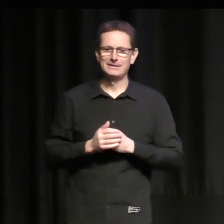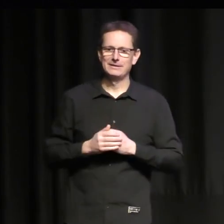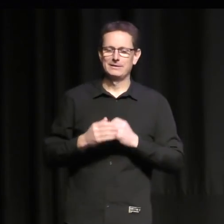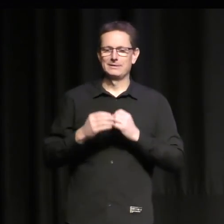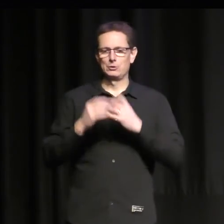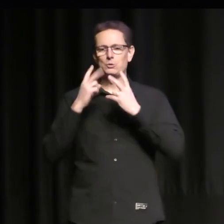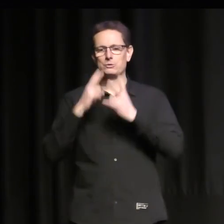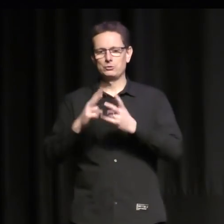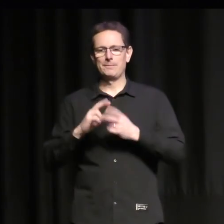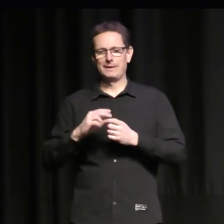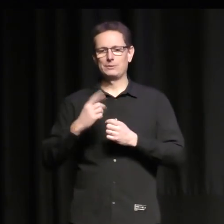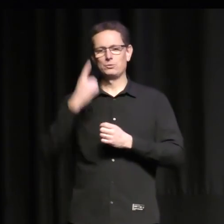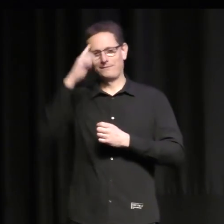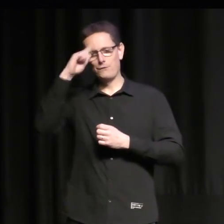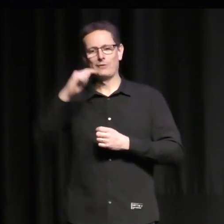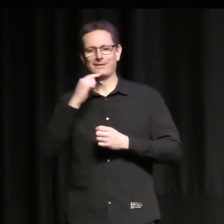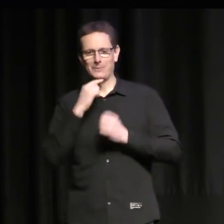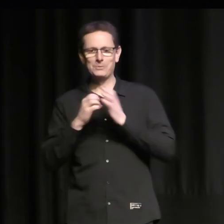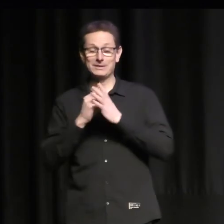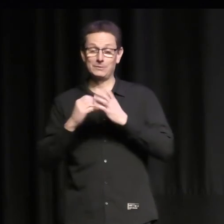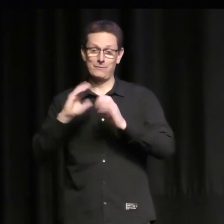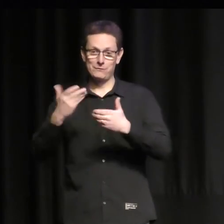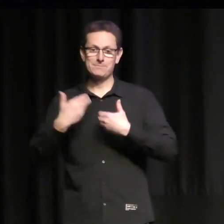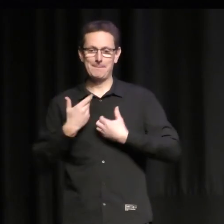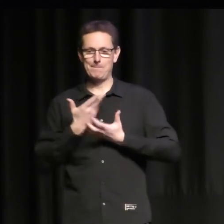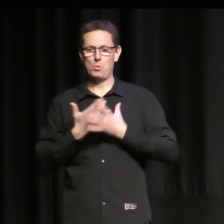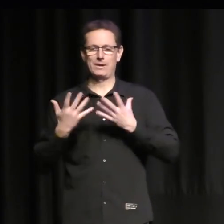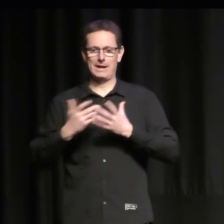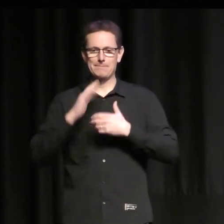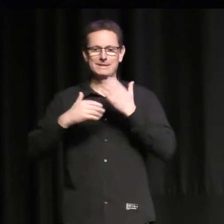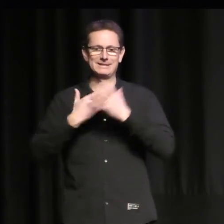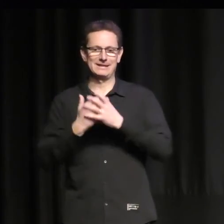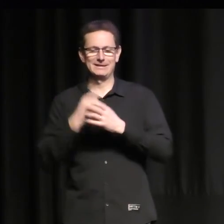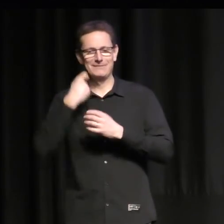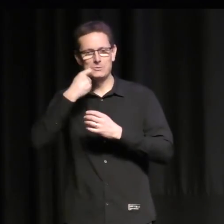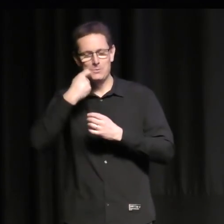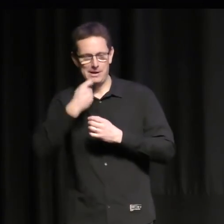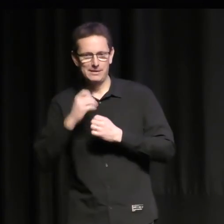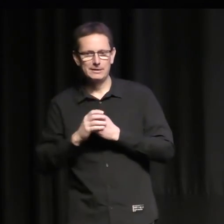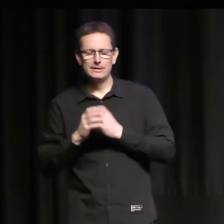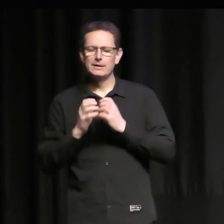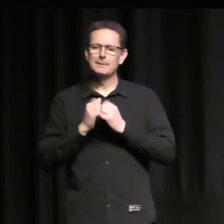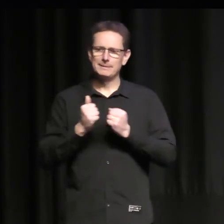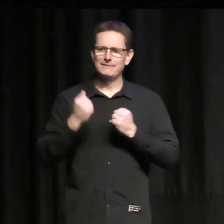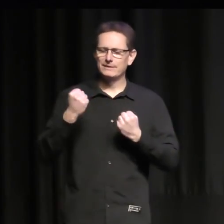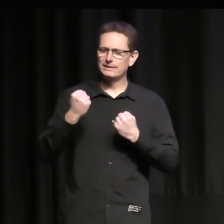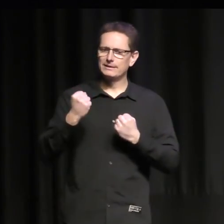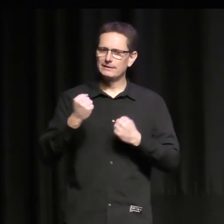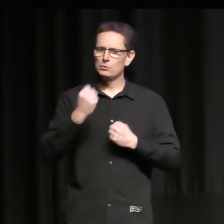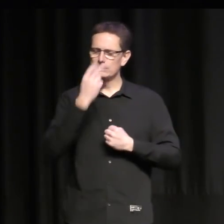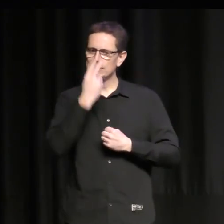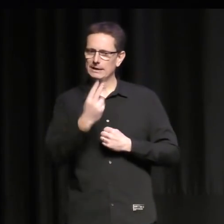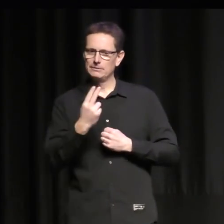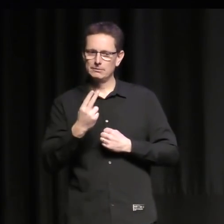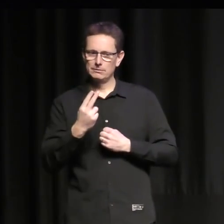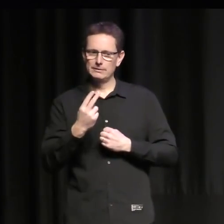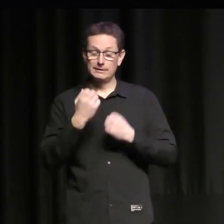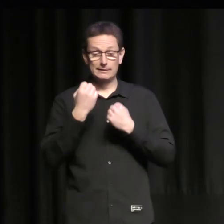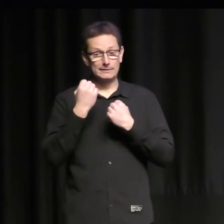presents. And I think it's important for all of us to say, look, it's a different context